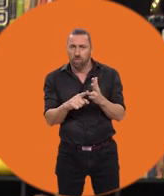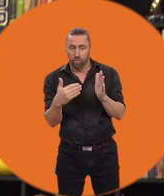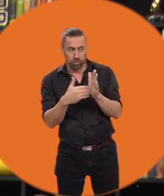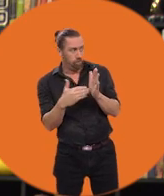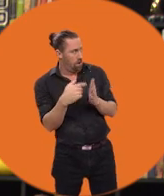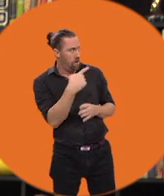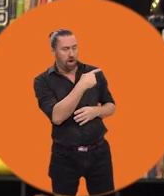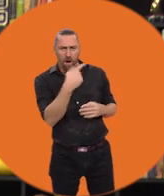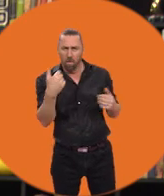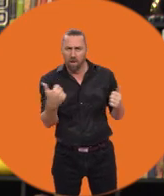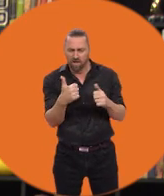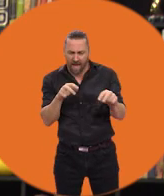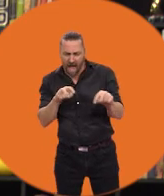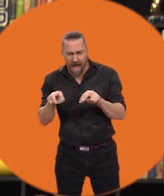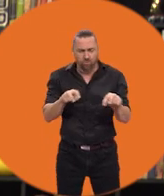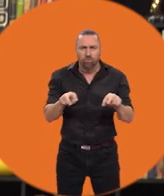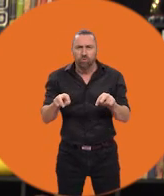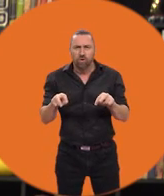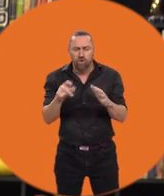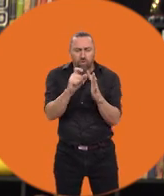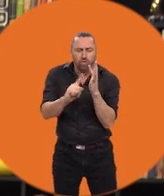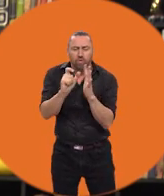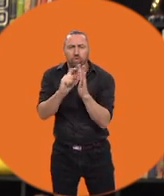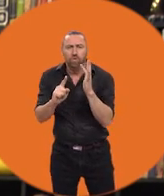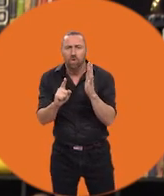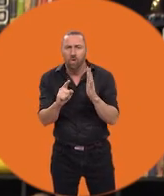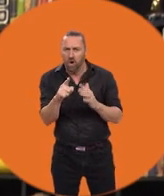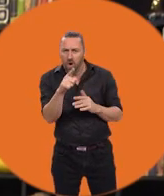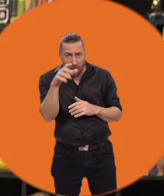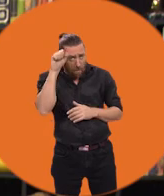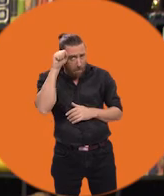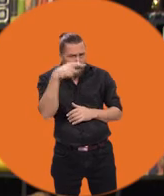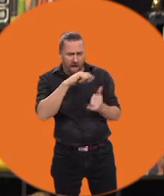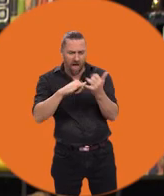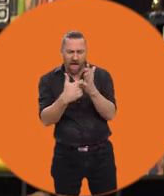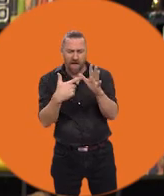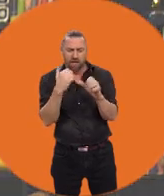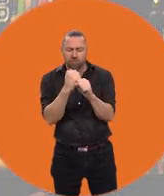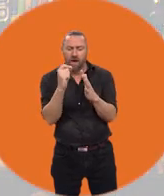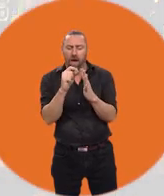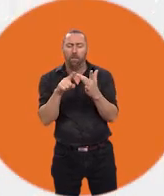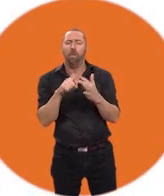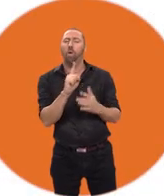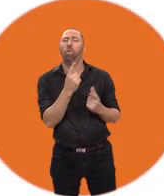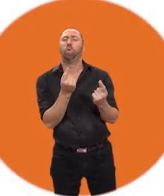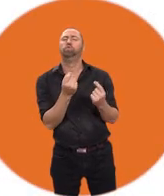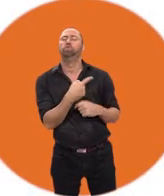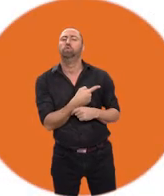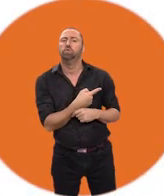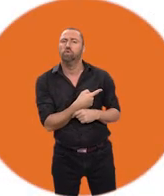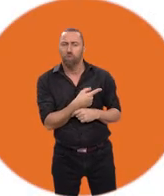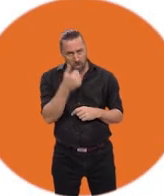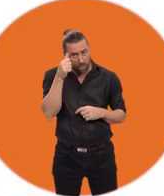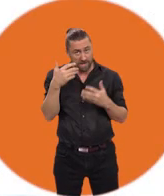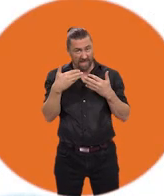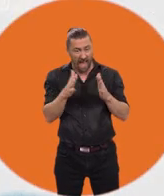of action words that told us what Scragpie did. Do you remember some of Scragpie's actions? Remember at the